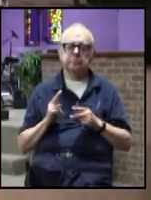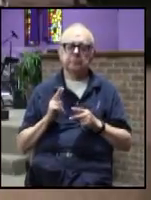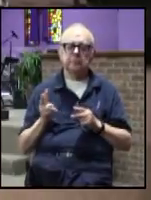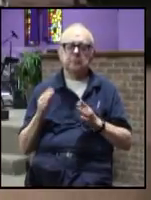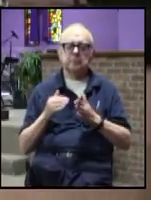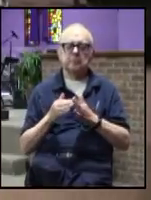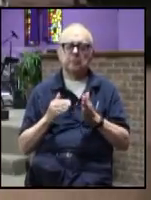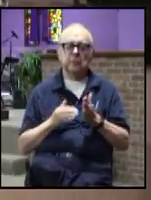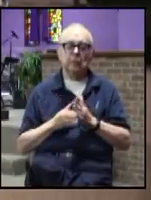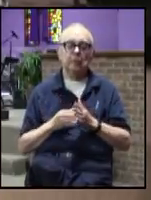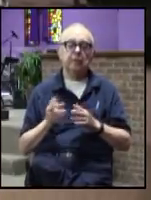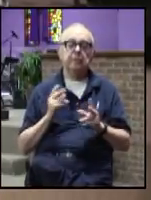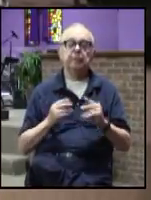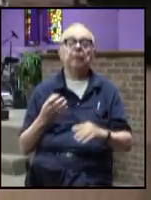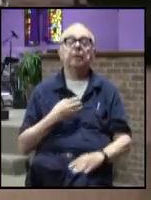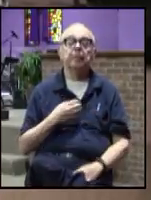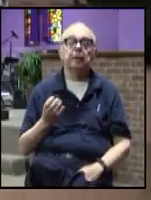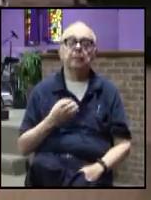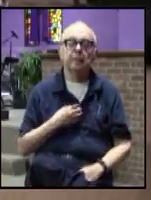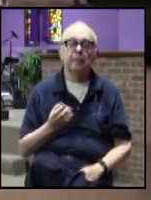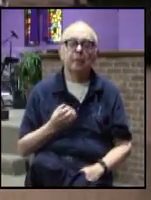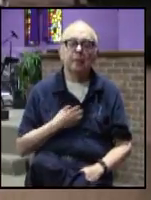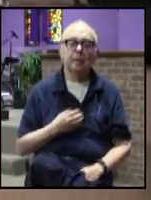and 2 million people complaining.